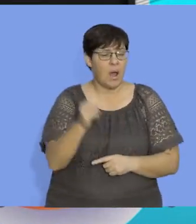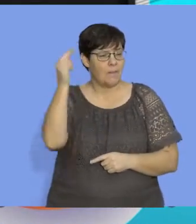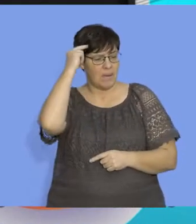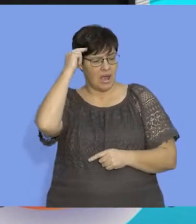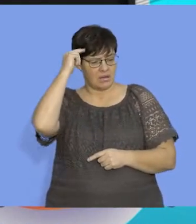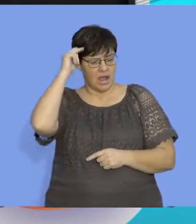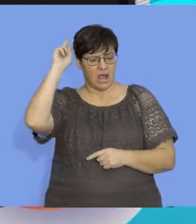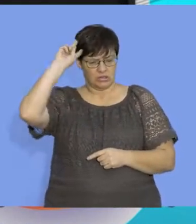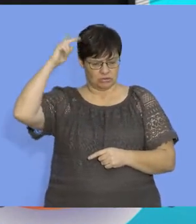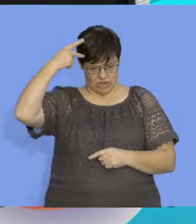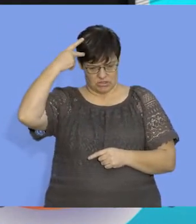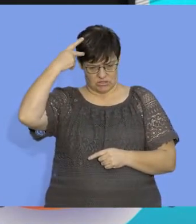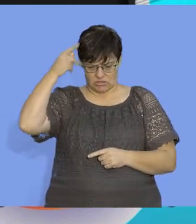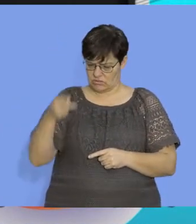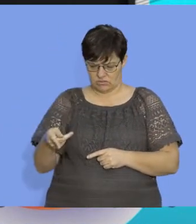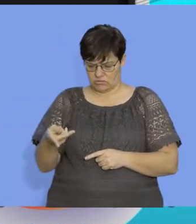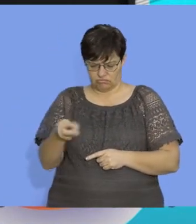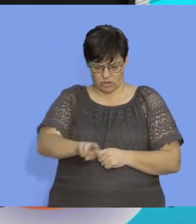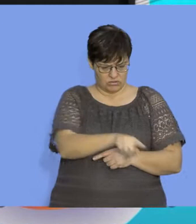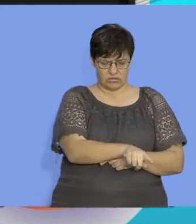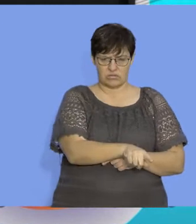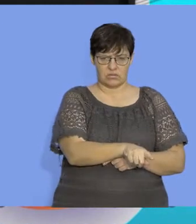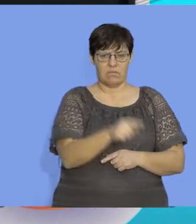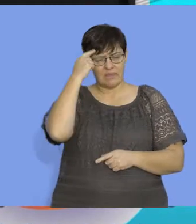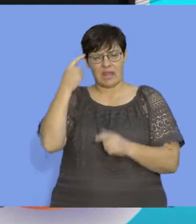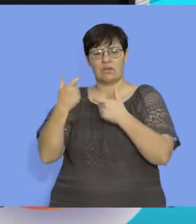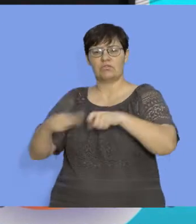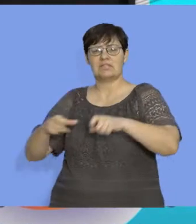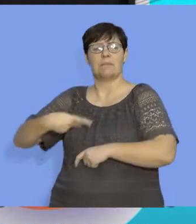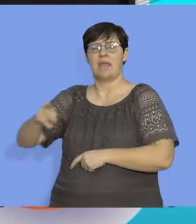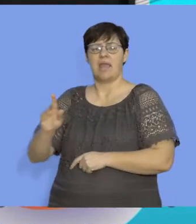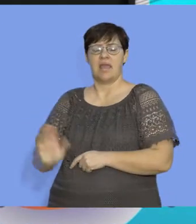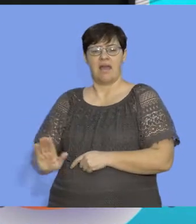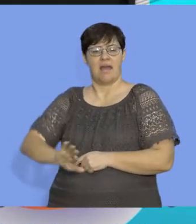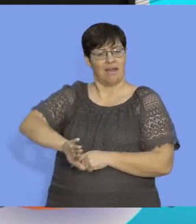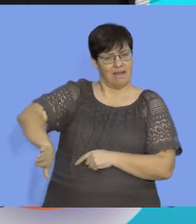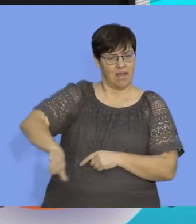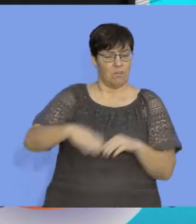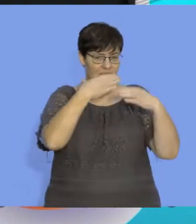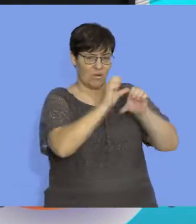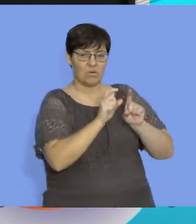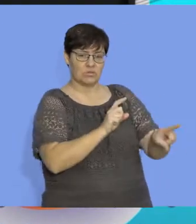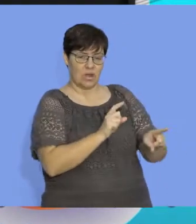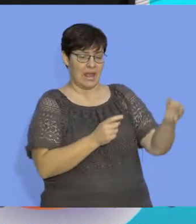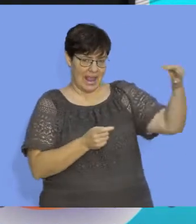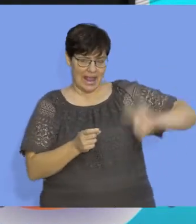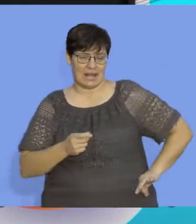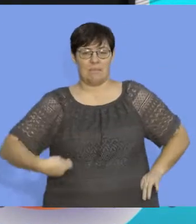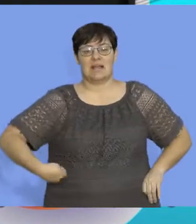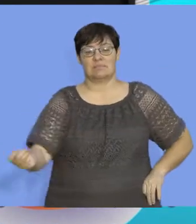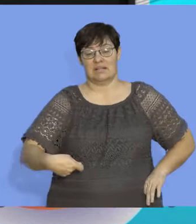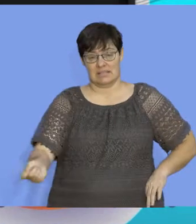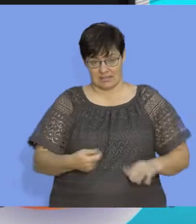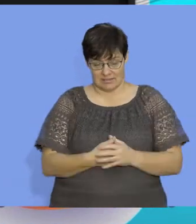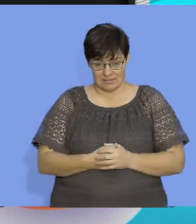to change now from a cash budget. Now you don't think receipts and payments any longer, but now you focus on incomes